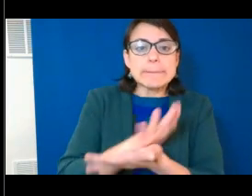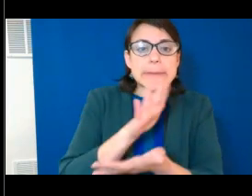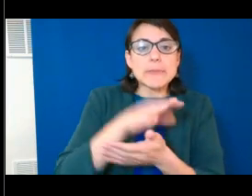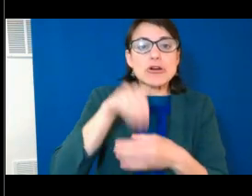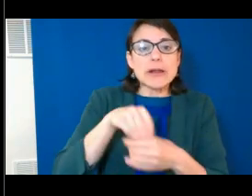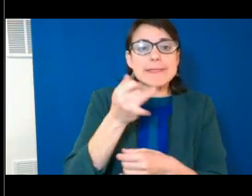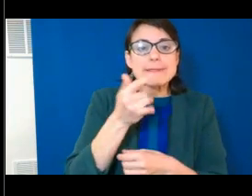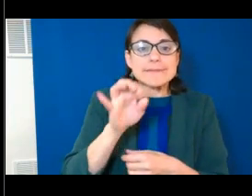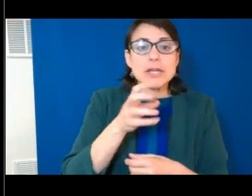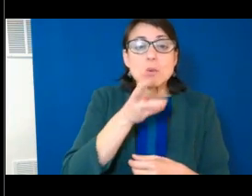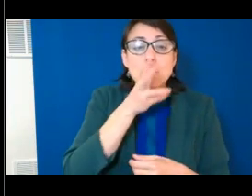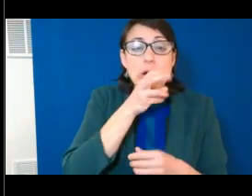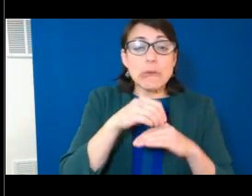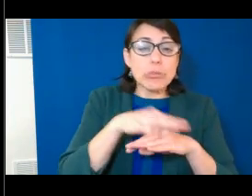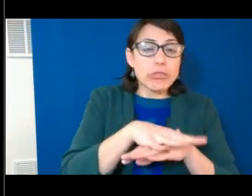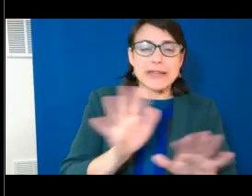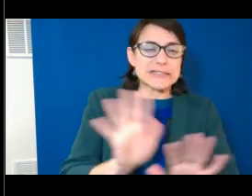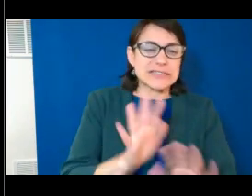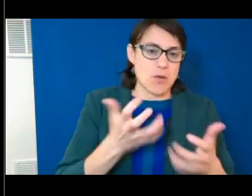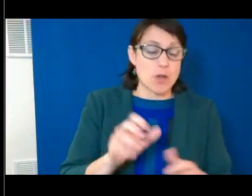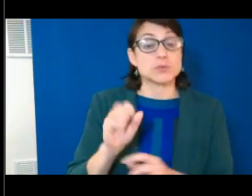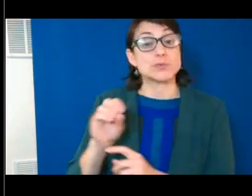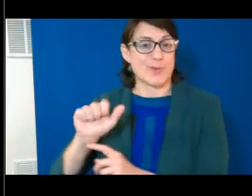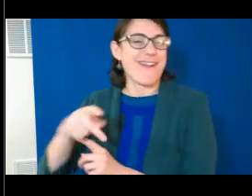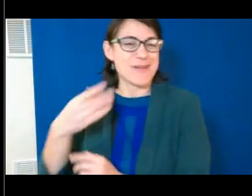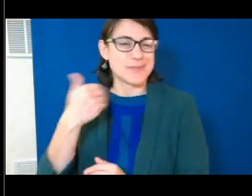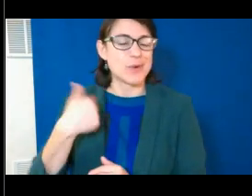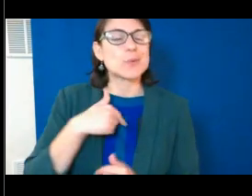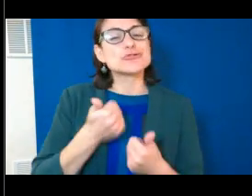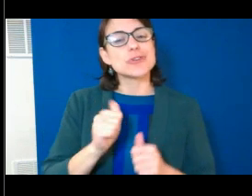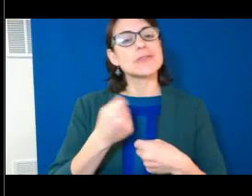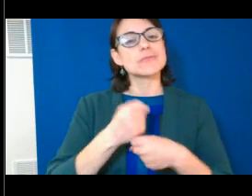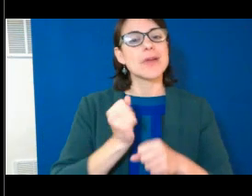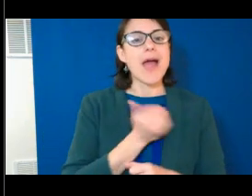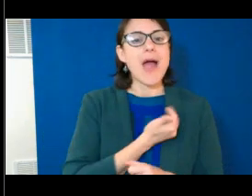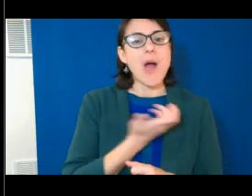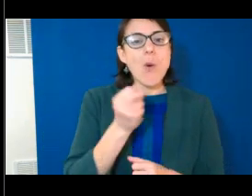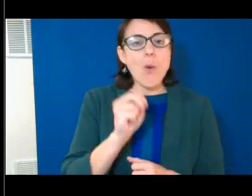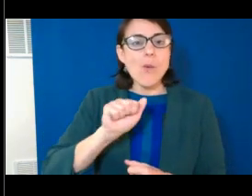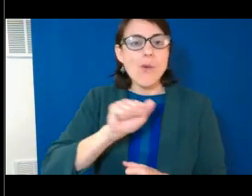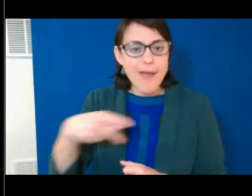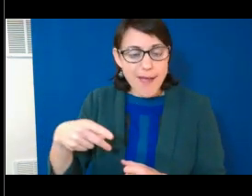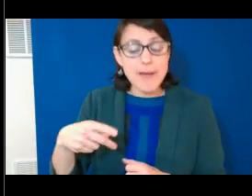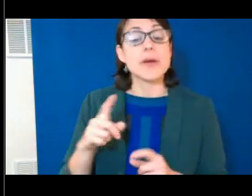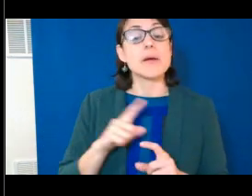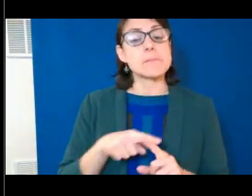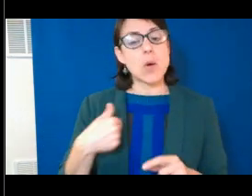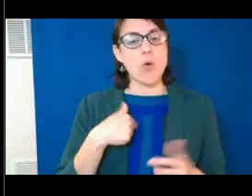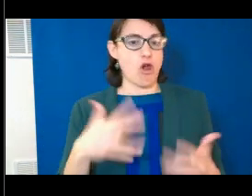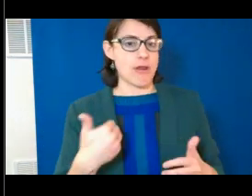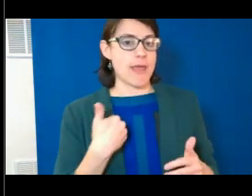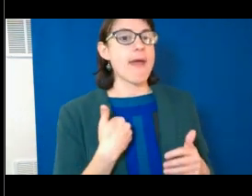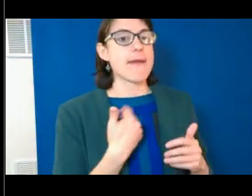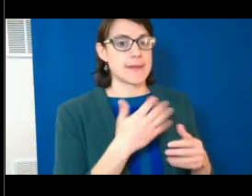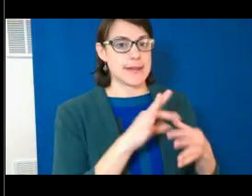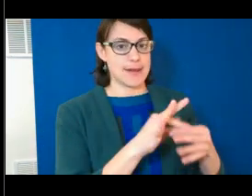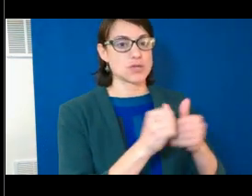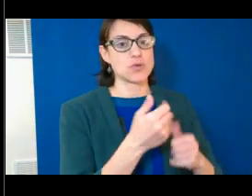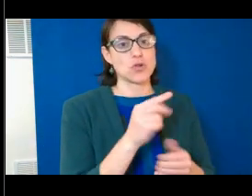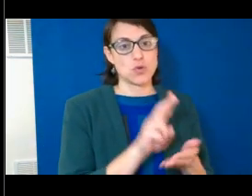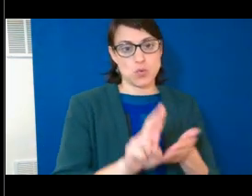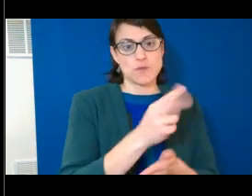a platform, we could have tried to create our own app for ETAP, an ETAP app, but we had an existing connection with the University of Georgia, and